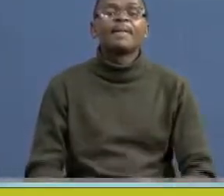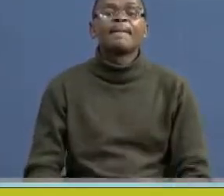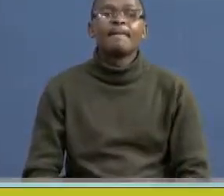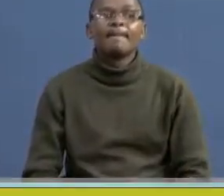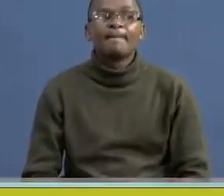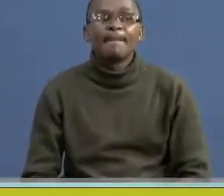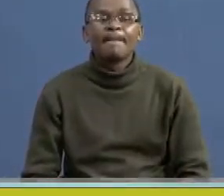KUTV.